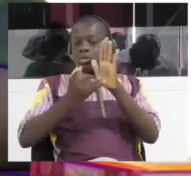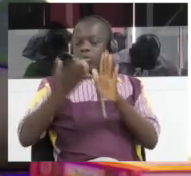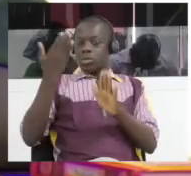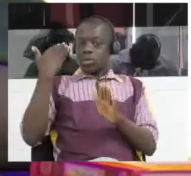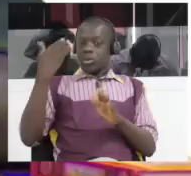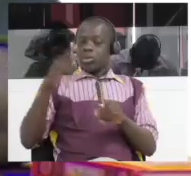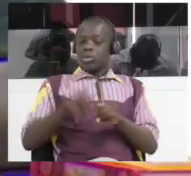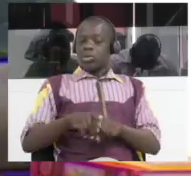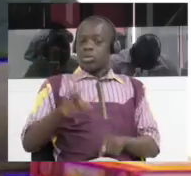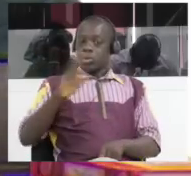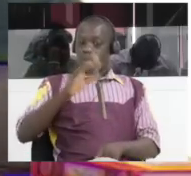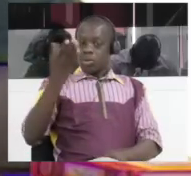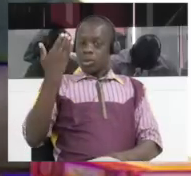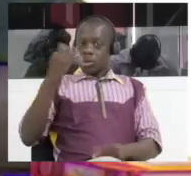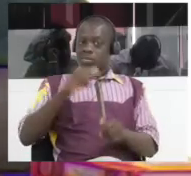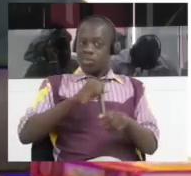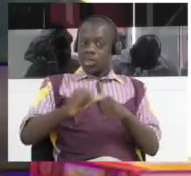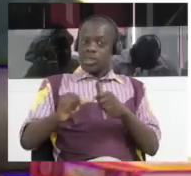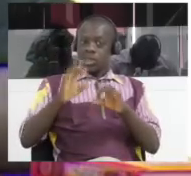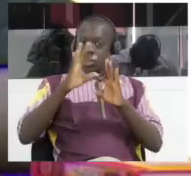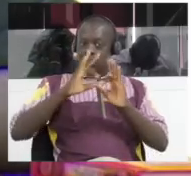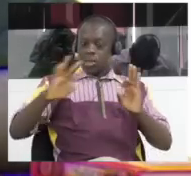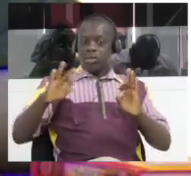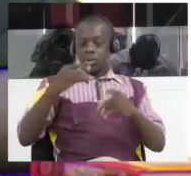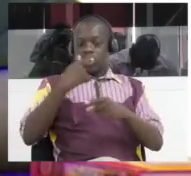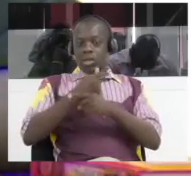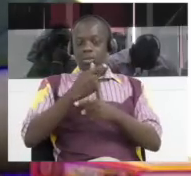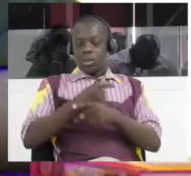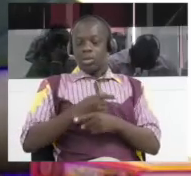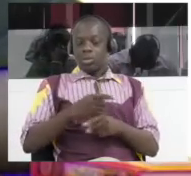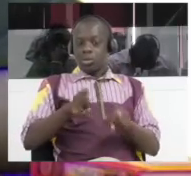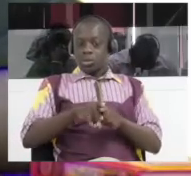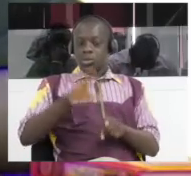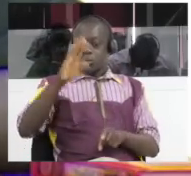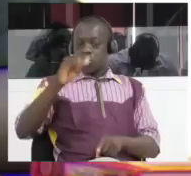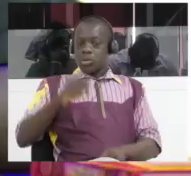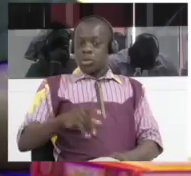that what was in the best interest of the country? Do we